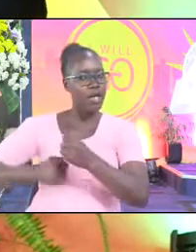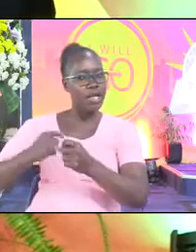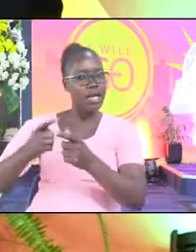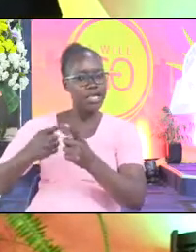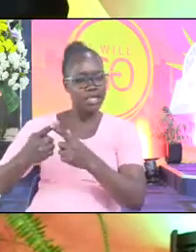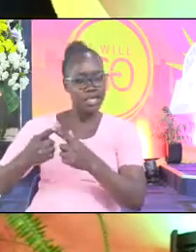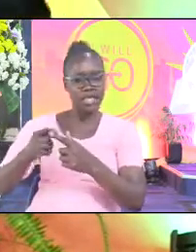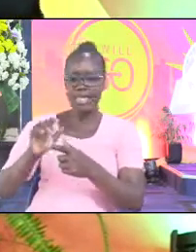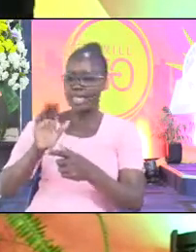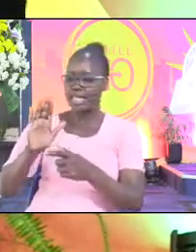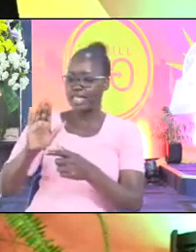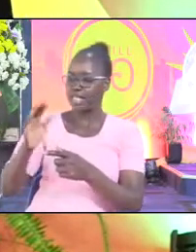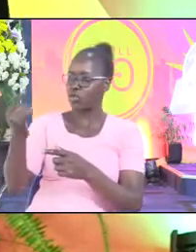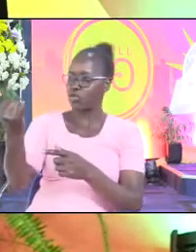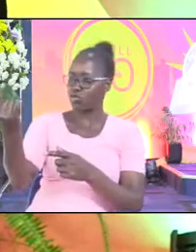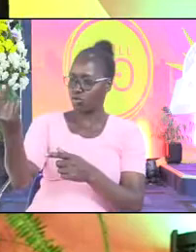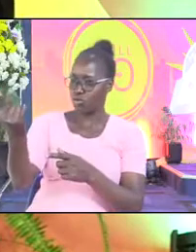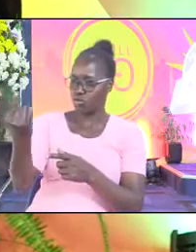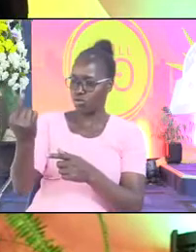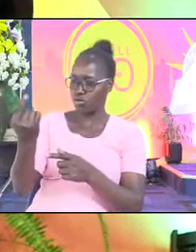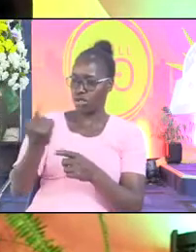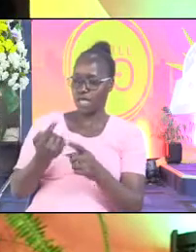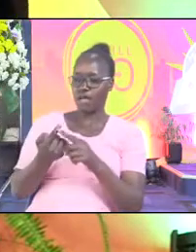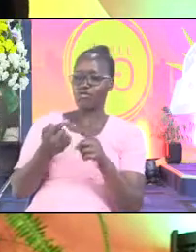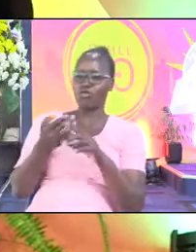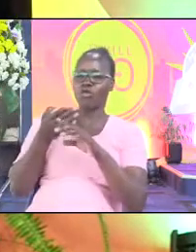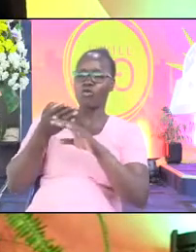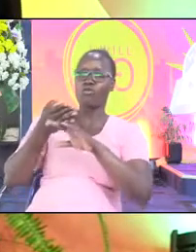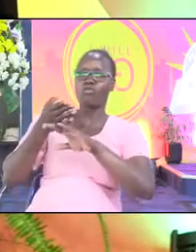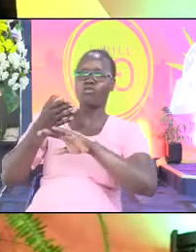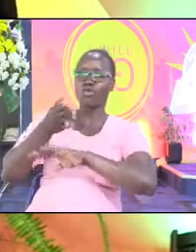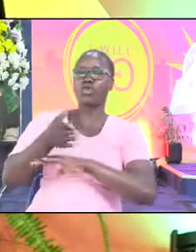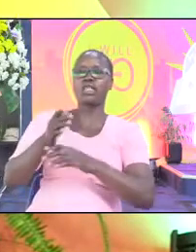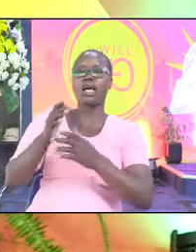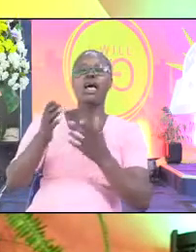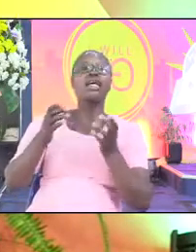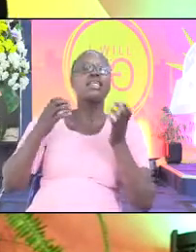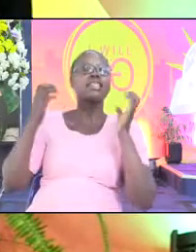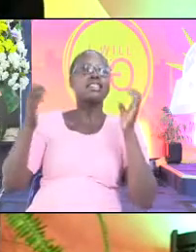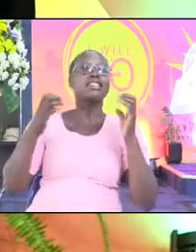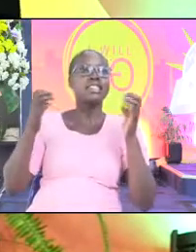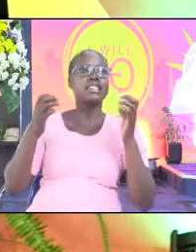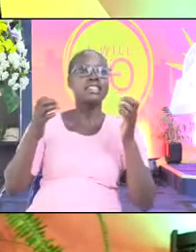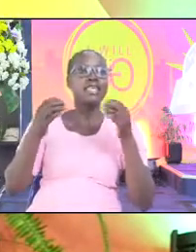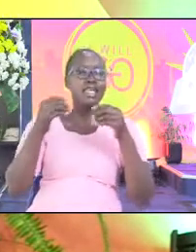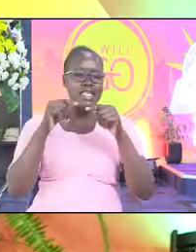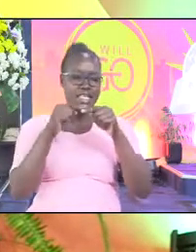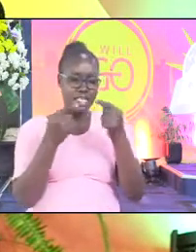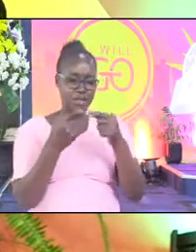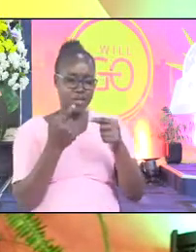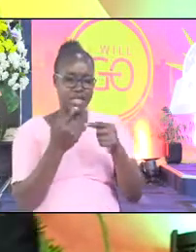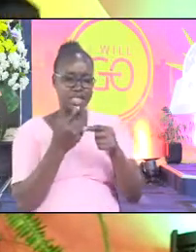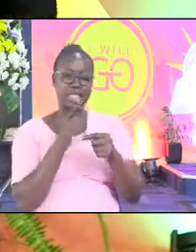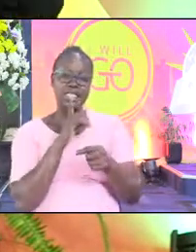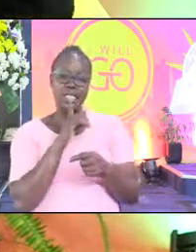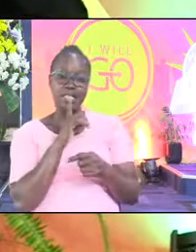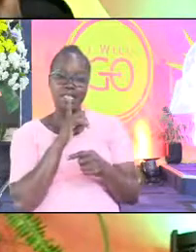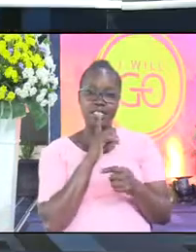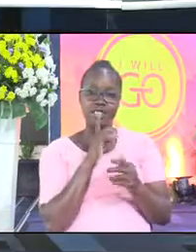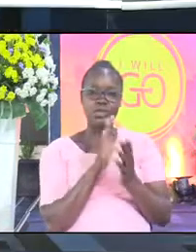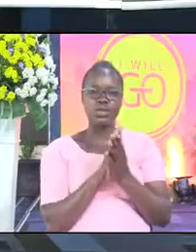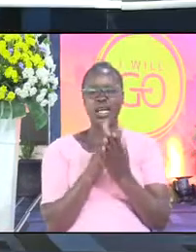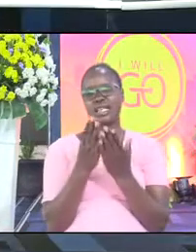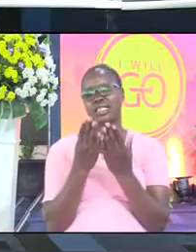then he who came from yonder eternity, he breaks the silence with